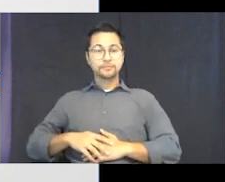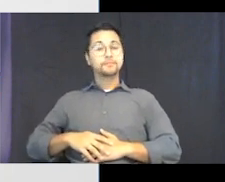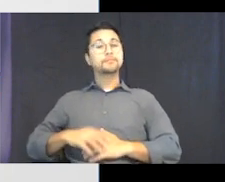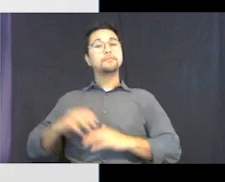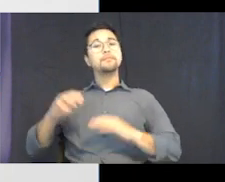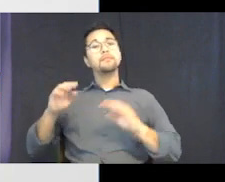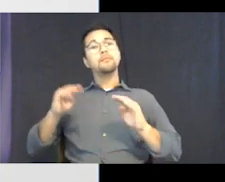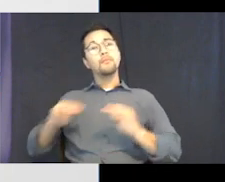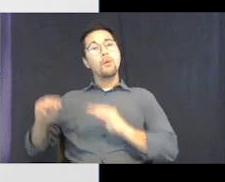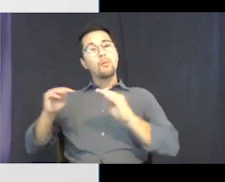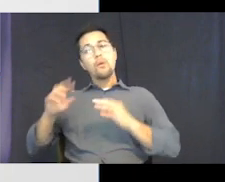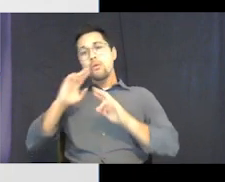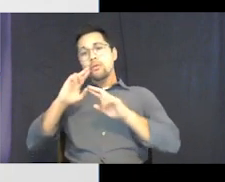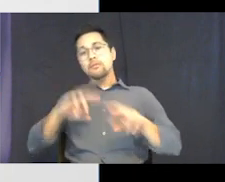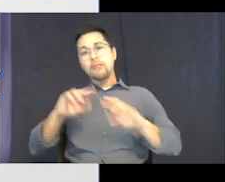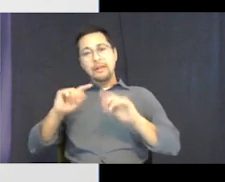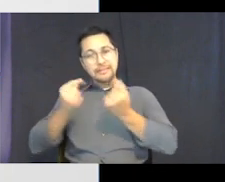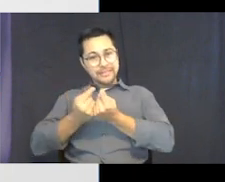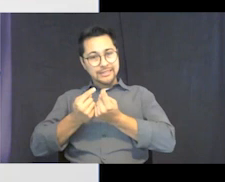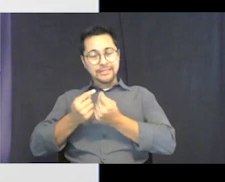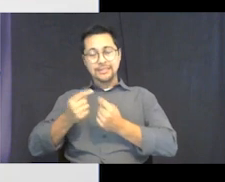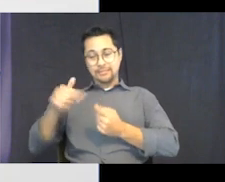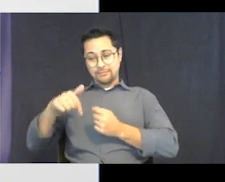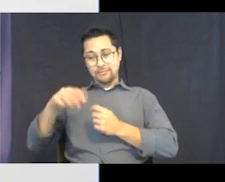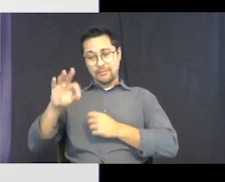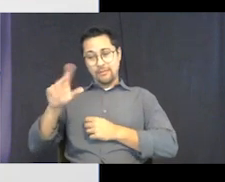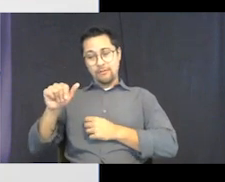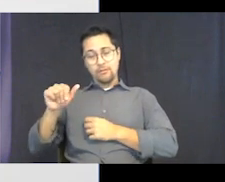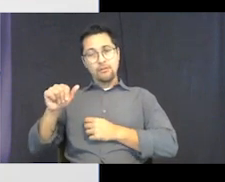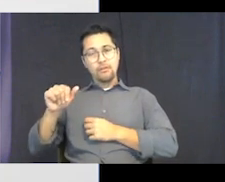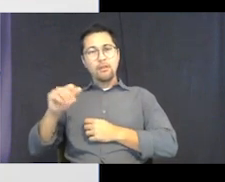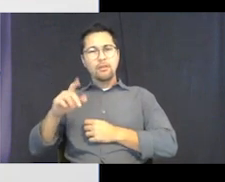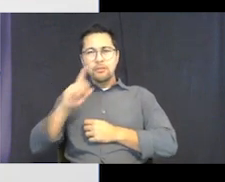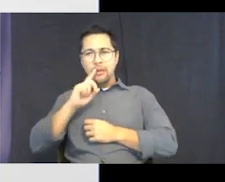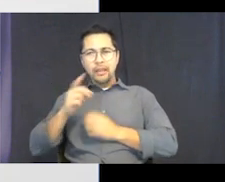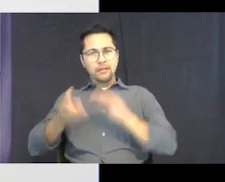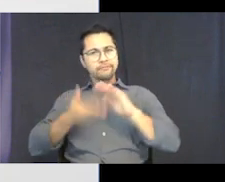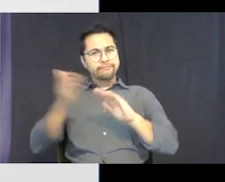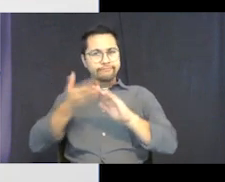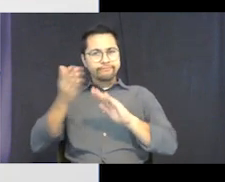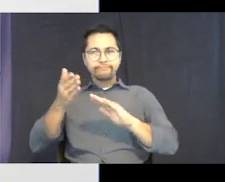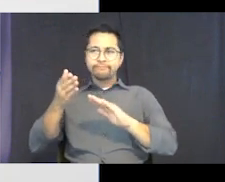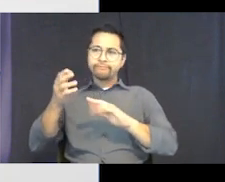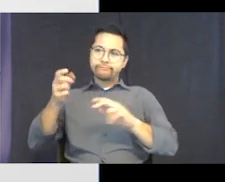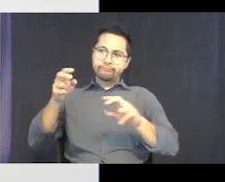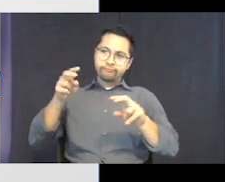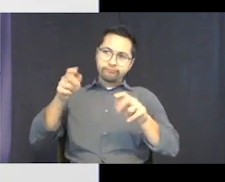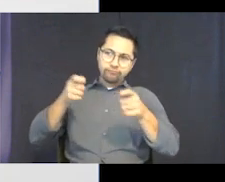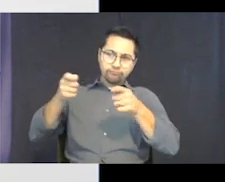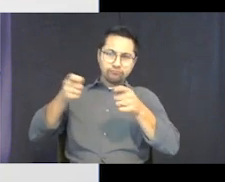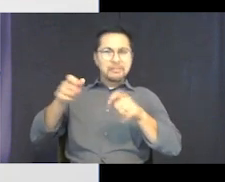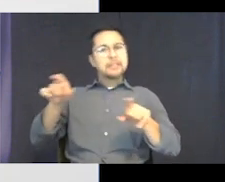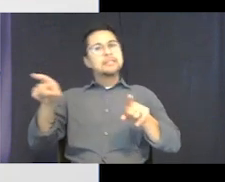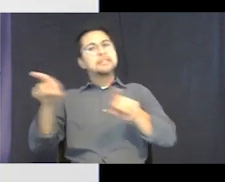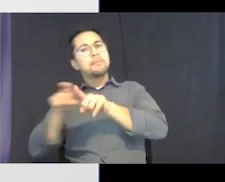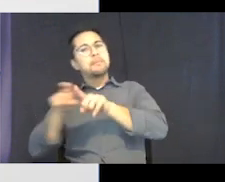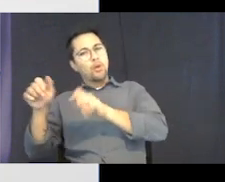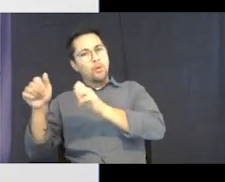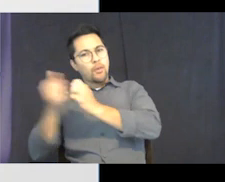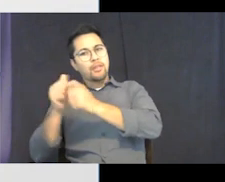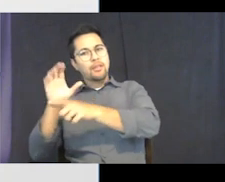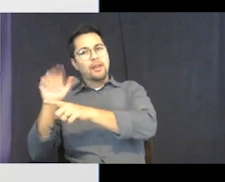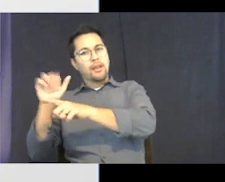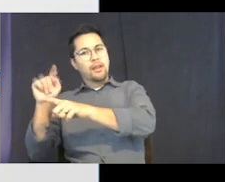So the mobile response teams in the state of Florida are facilitated or overseen, similar to Robin with the CAT